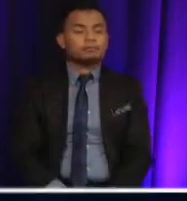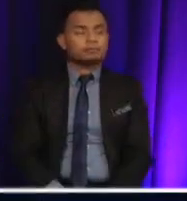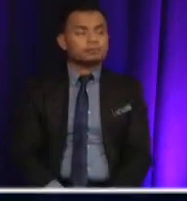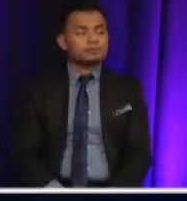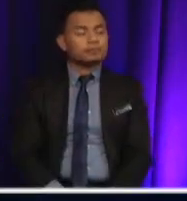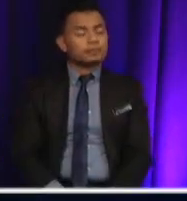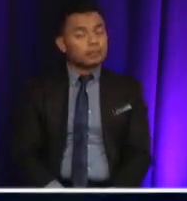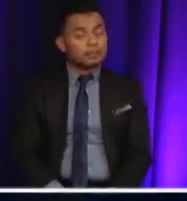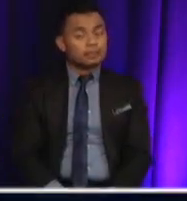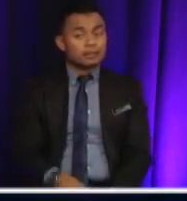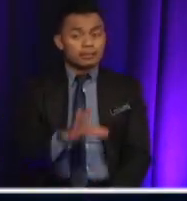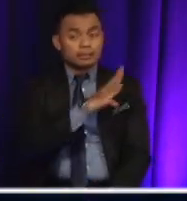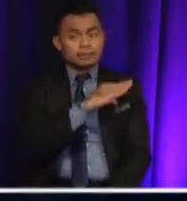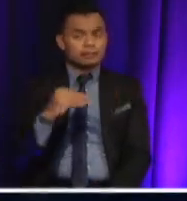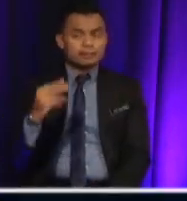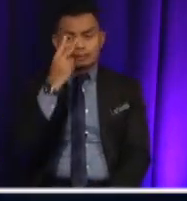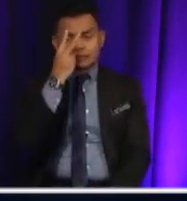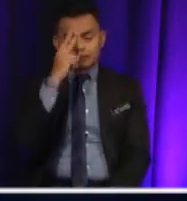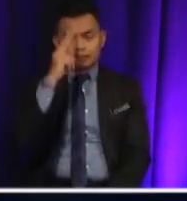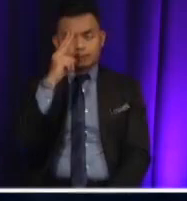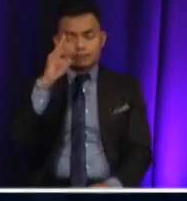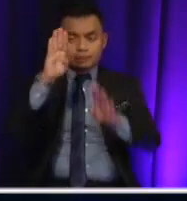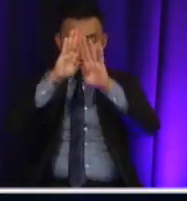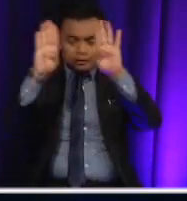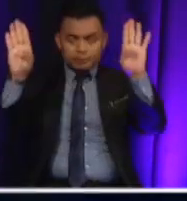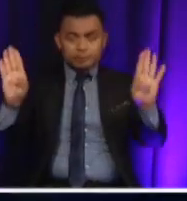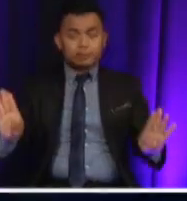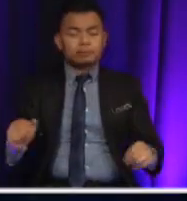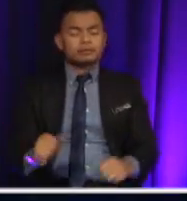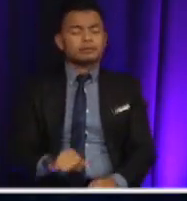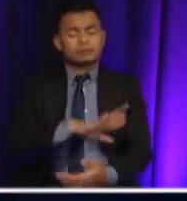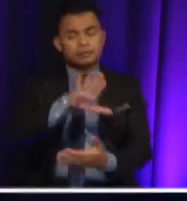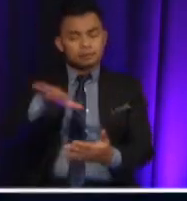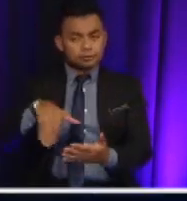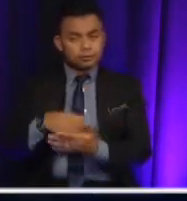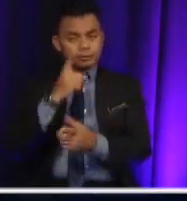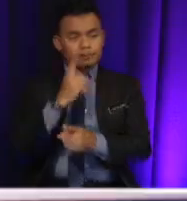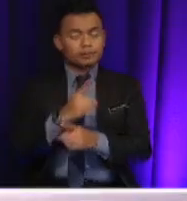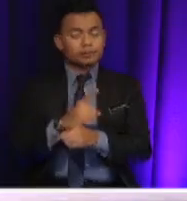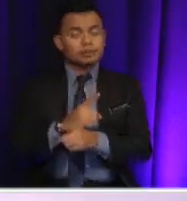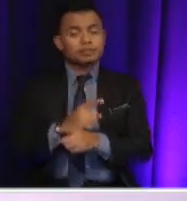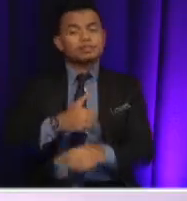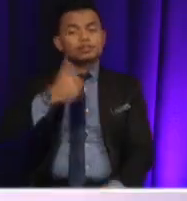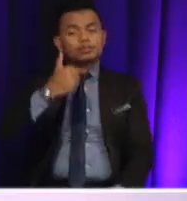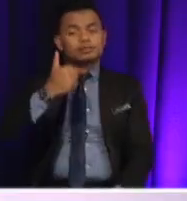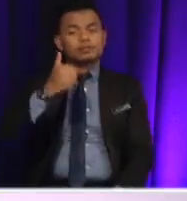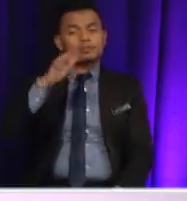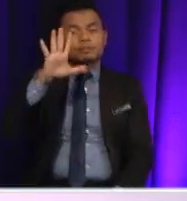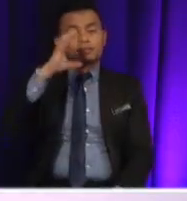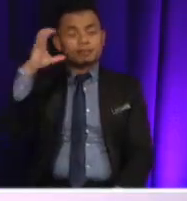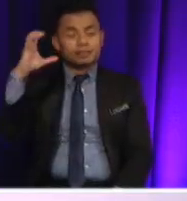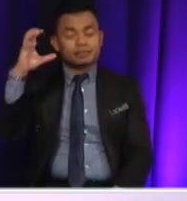board, you got everything correct. Well done. Yay! Yay. 500 marks for you